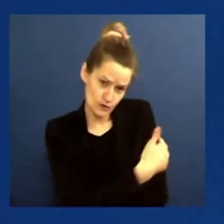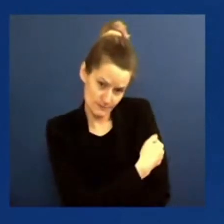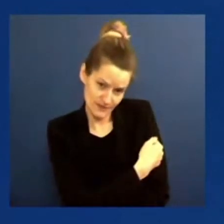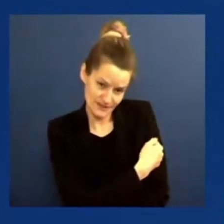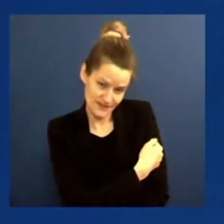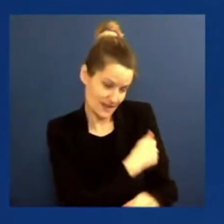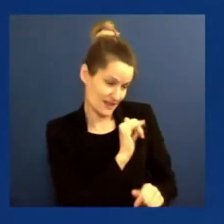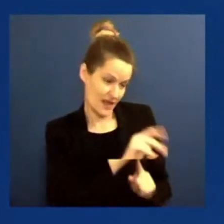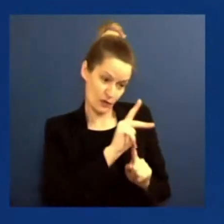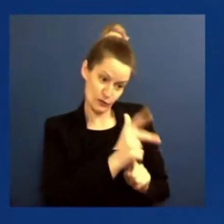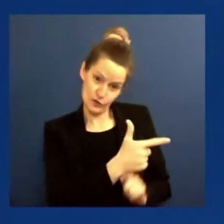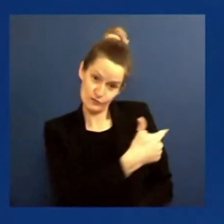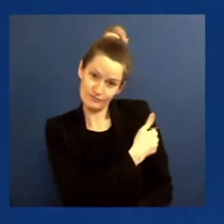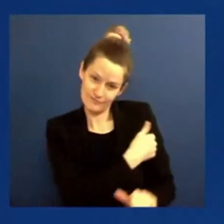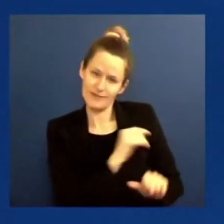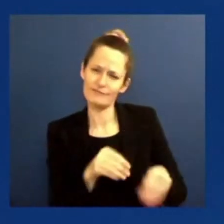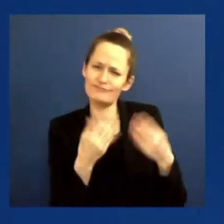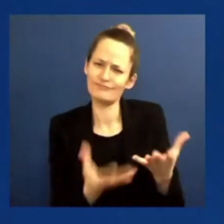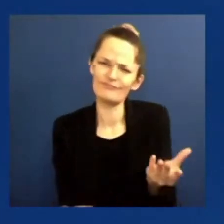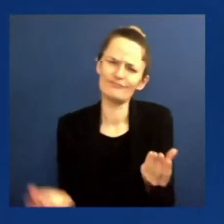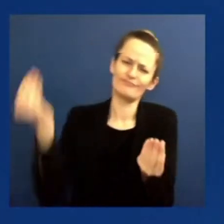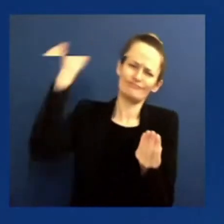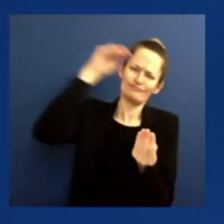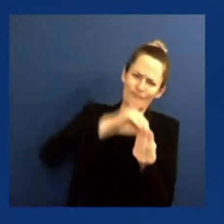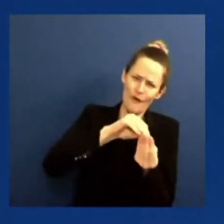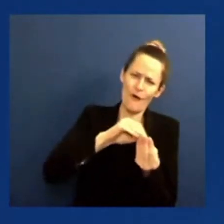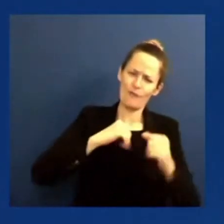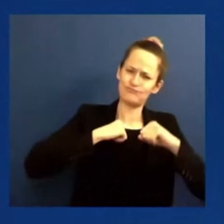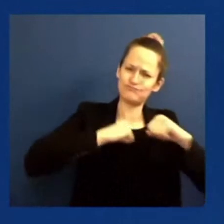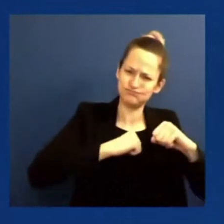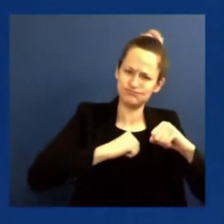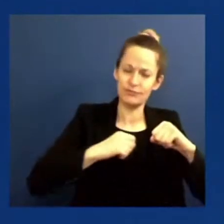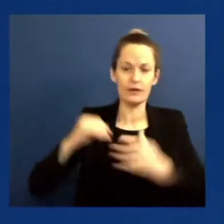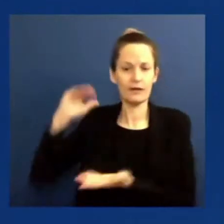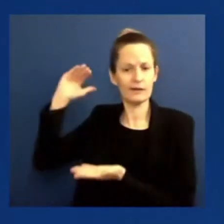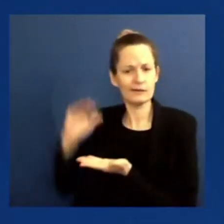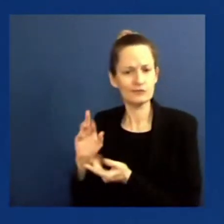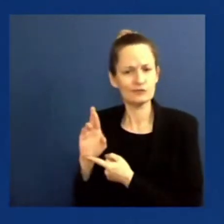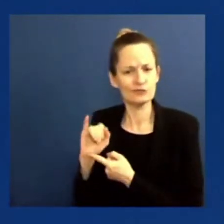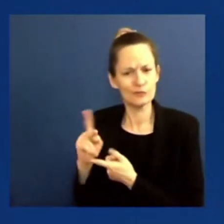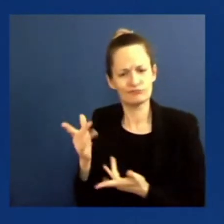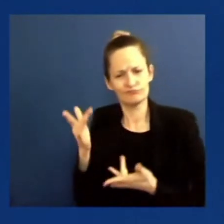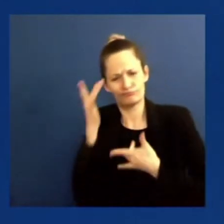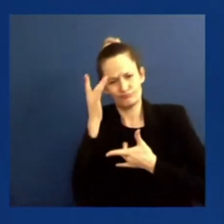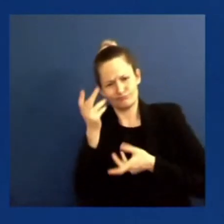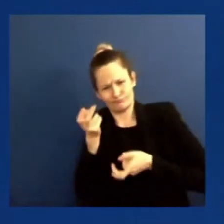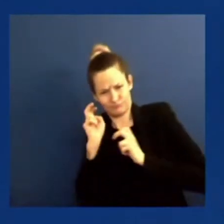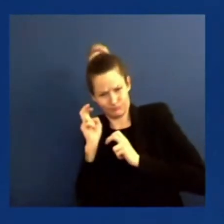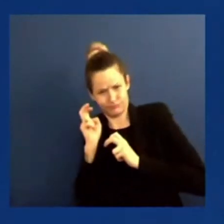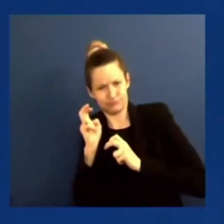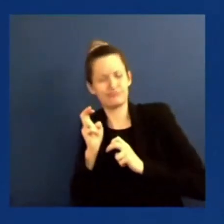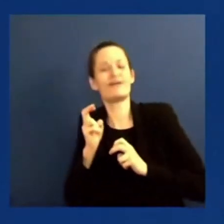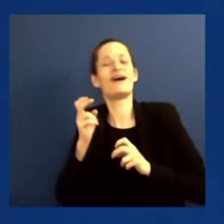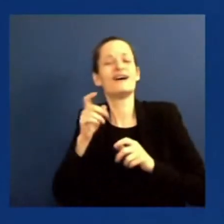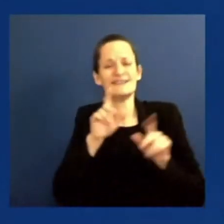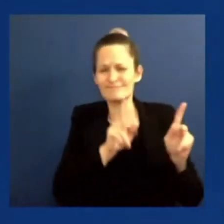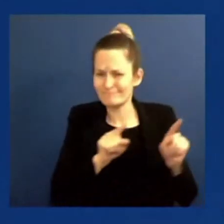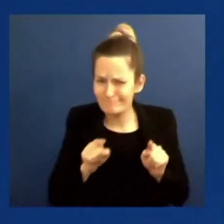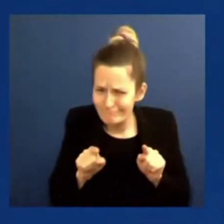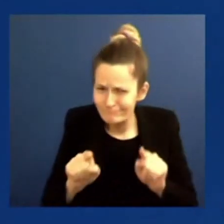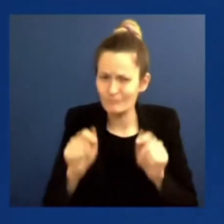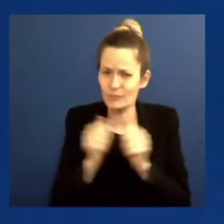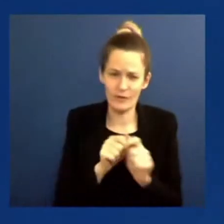symptomatic COVID-19 disease for both the Omicron variant and the Delta variant compared to the primary series